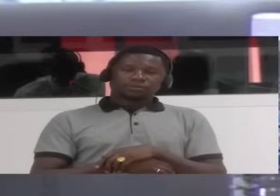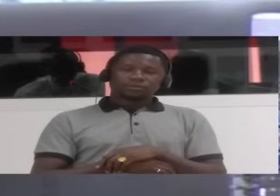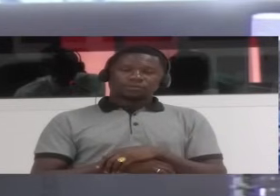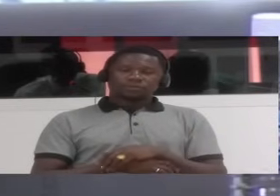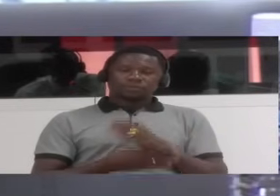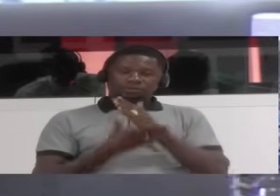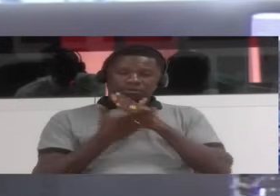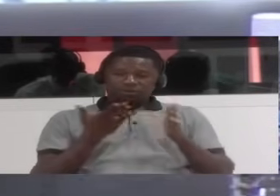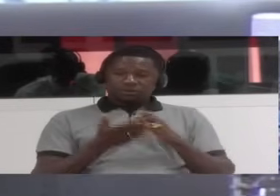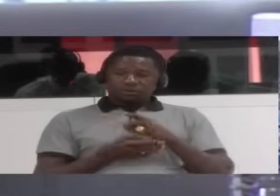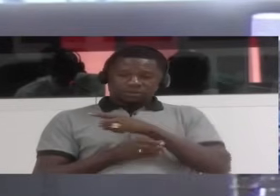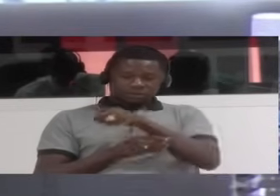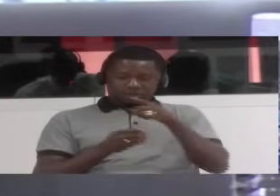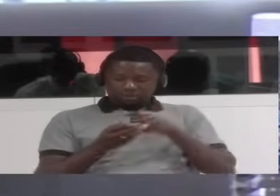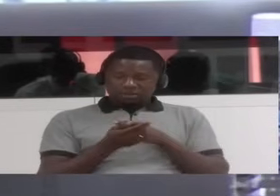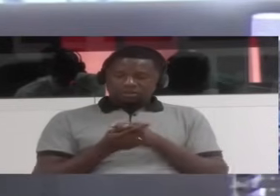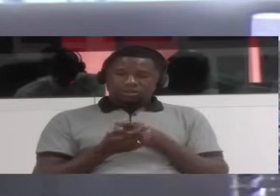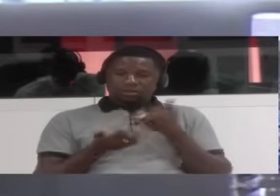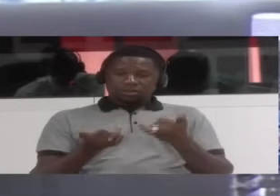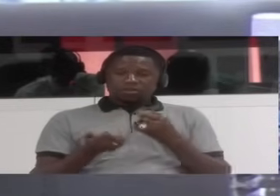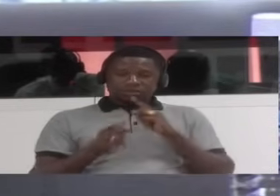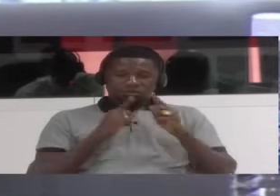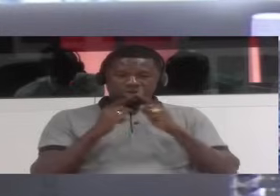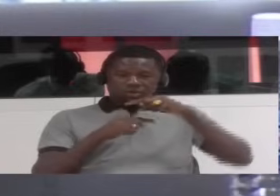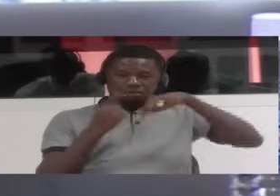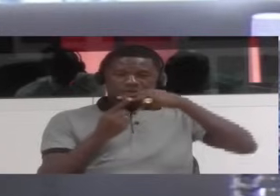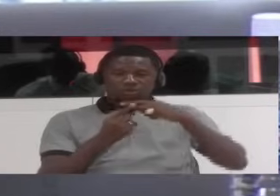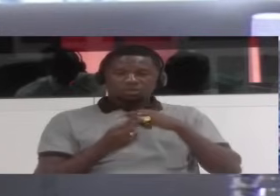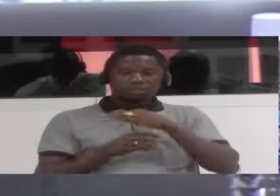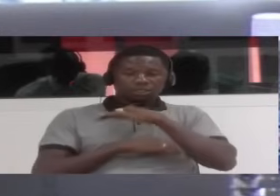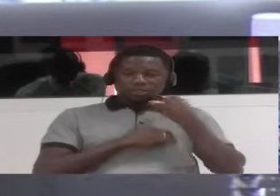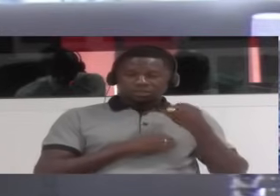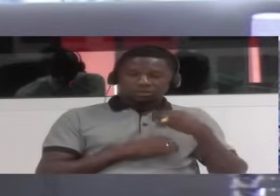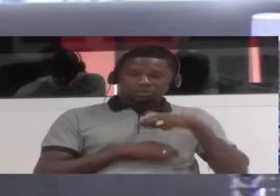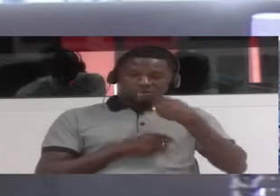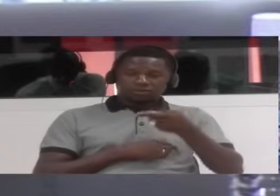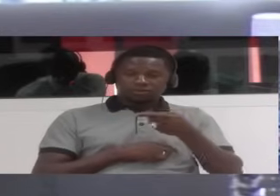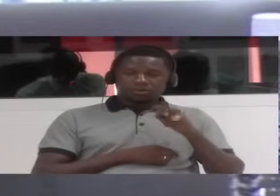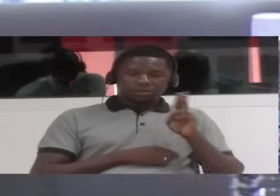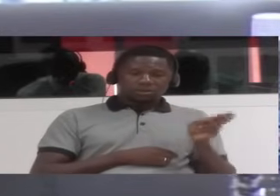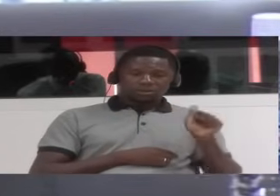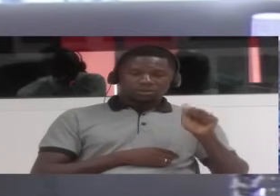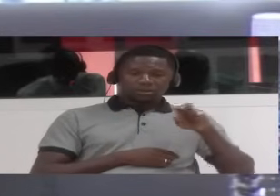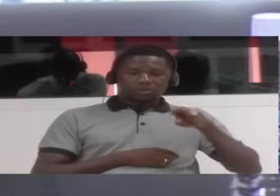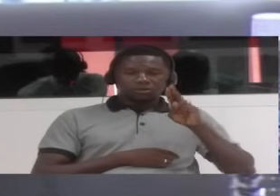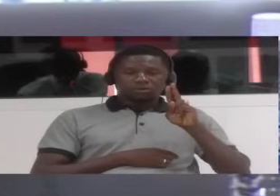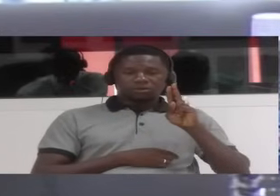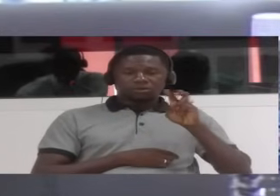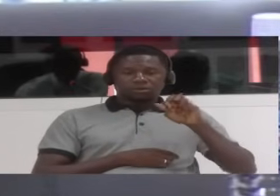Apart from this, now you've talked about the killing of Haruna Kujabi.